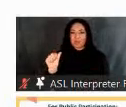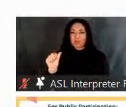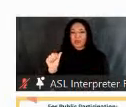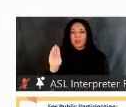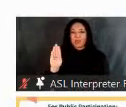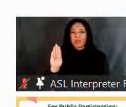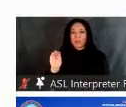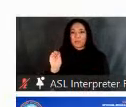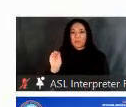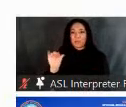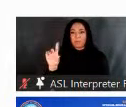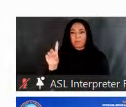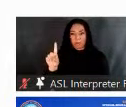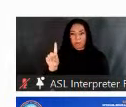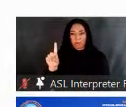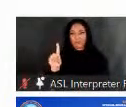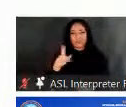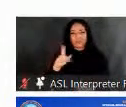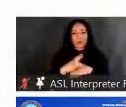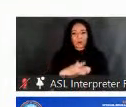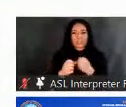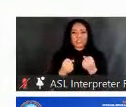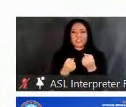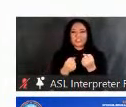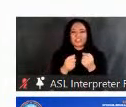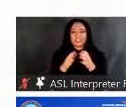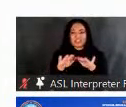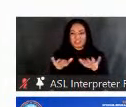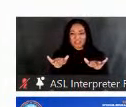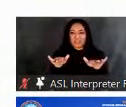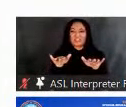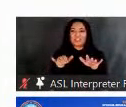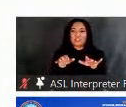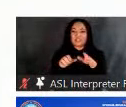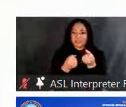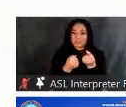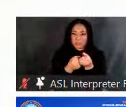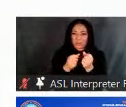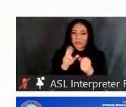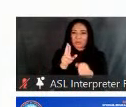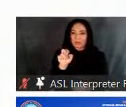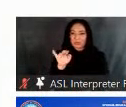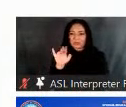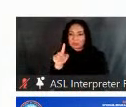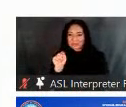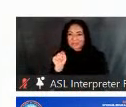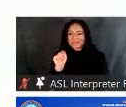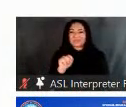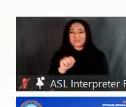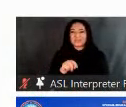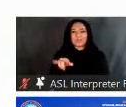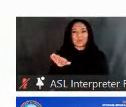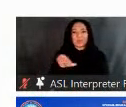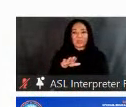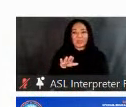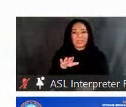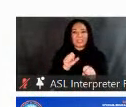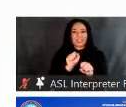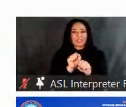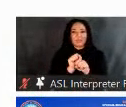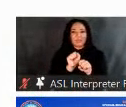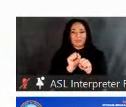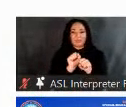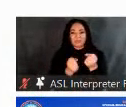Childhood Support Unit. The Early Childhood Support Unit works with the education's Early Education Division to support